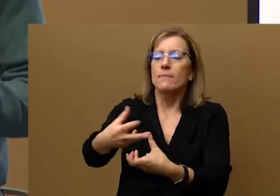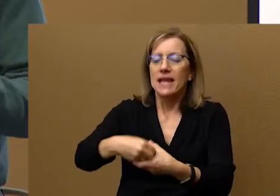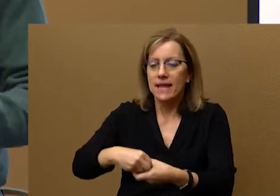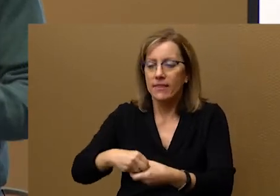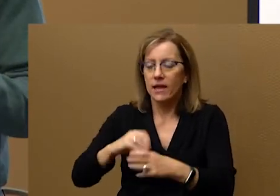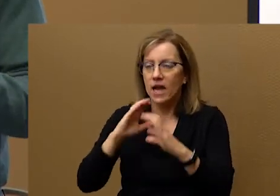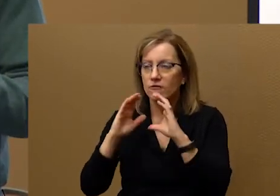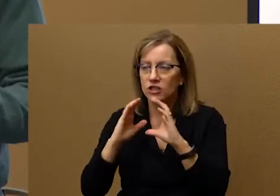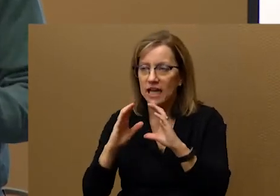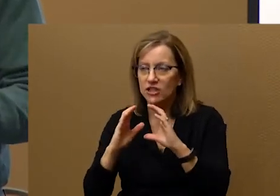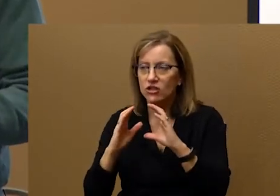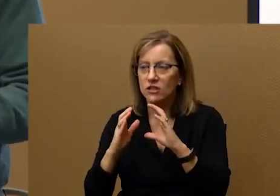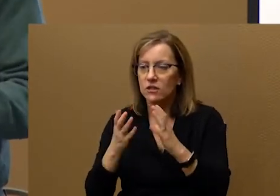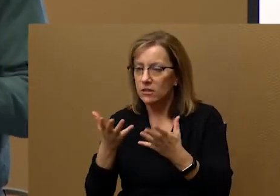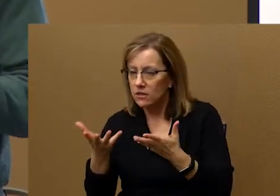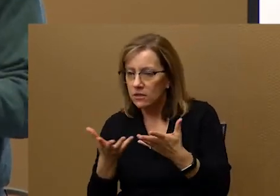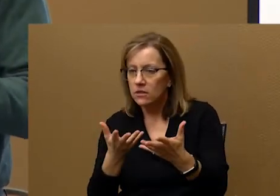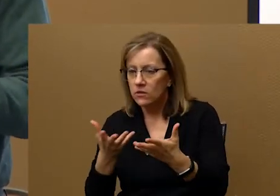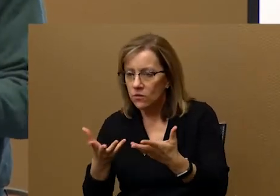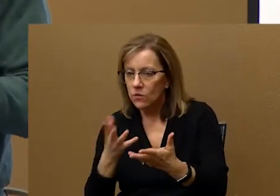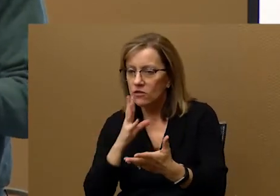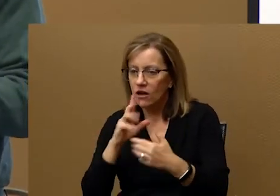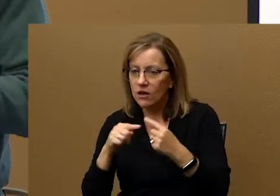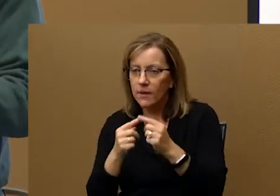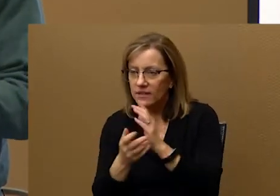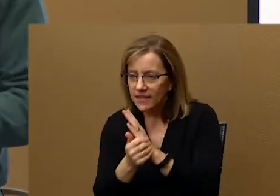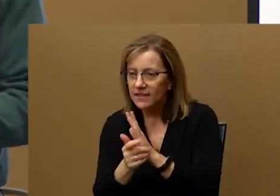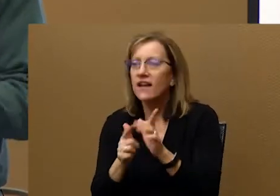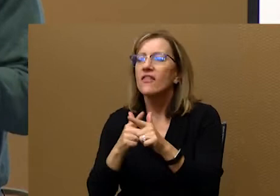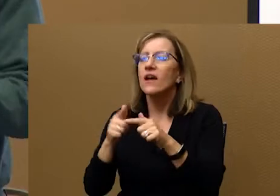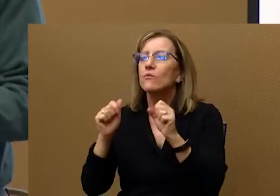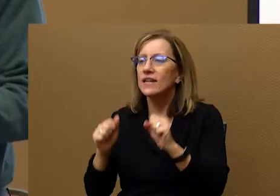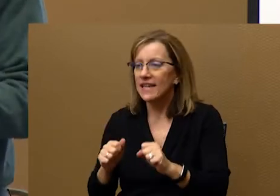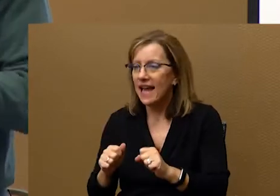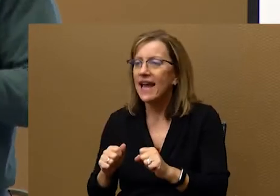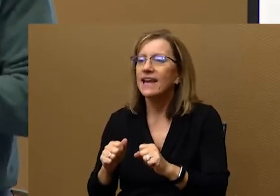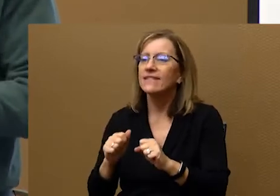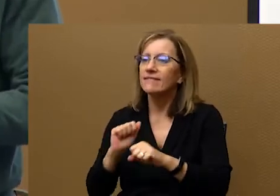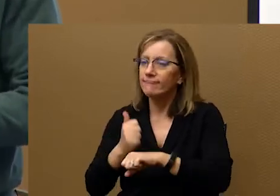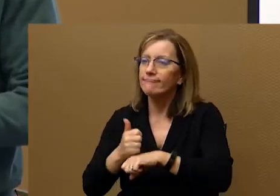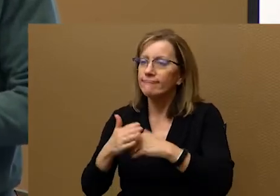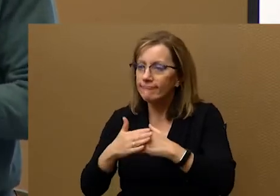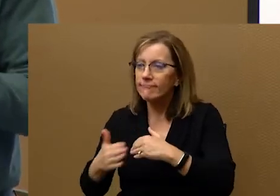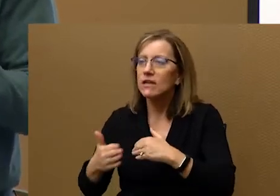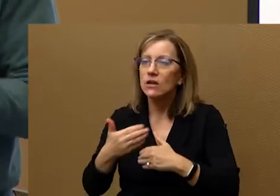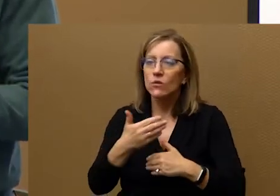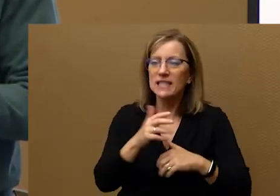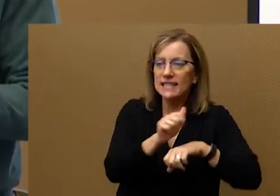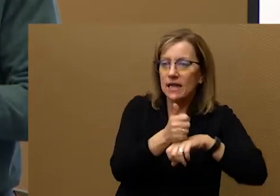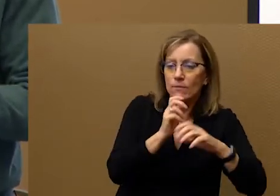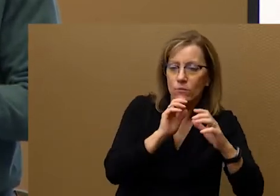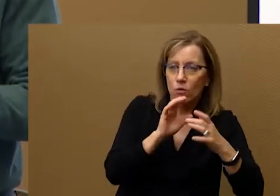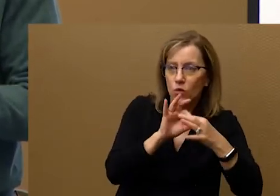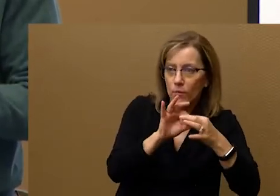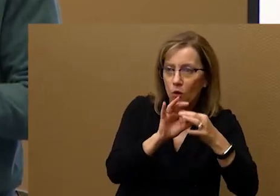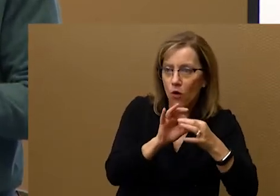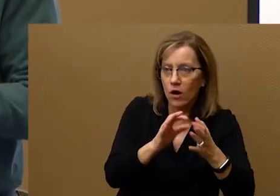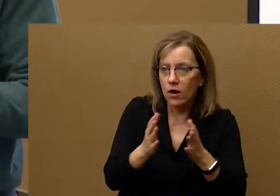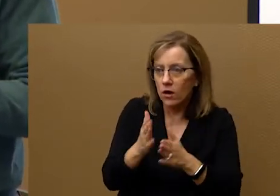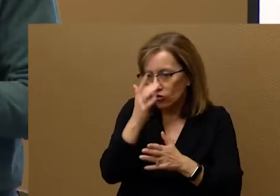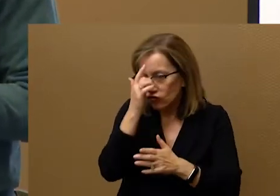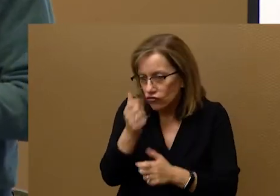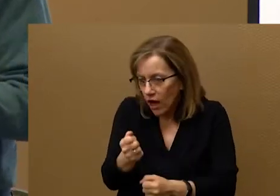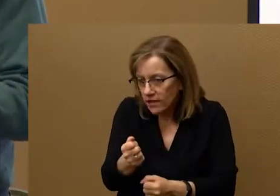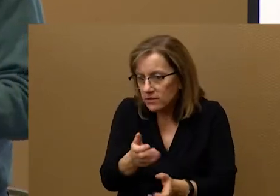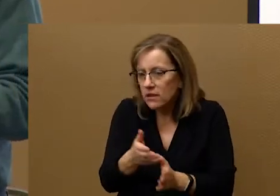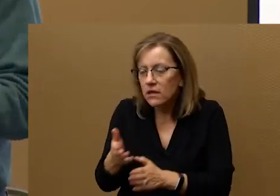to get us talking about skills. So we have the conversational framework, skills, we have the rapport, we've got some trust, and